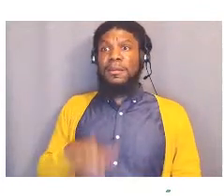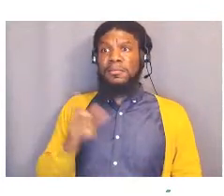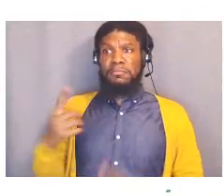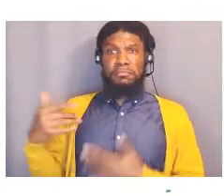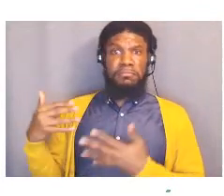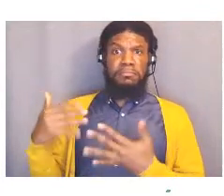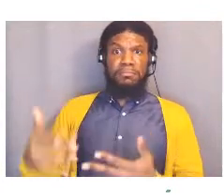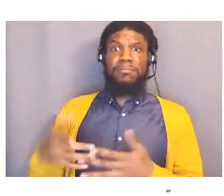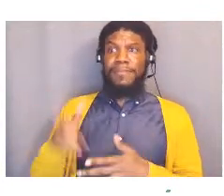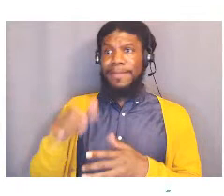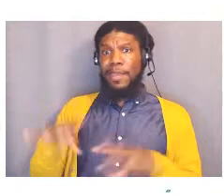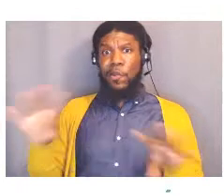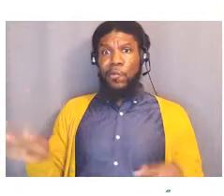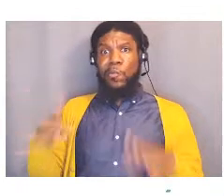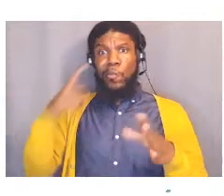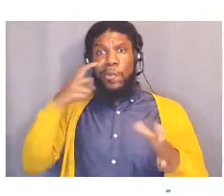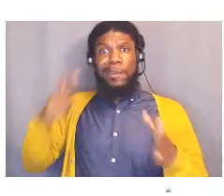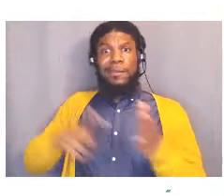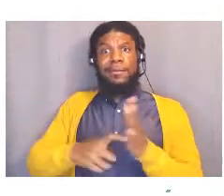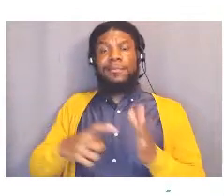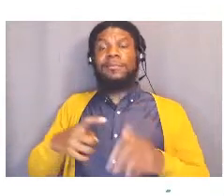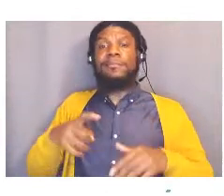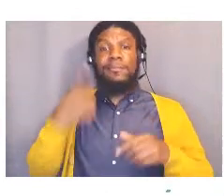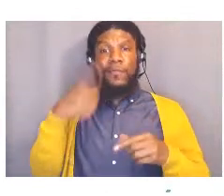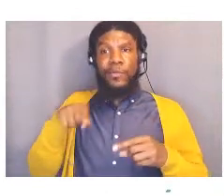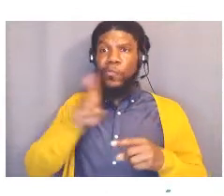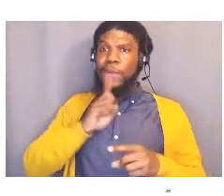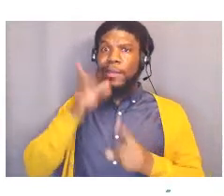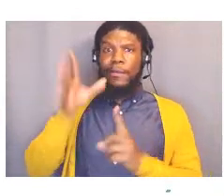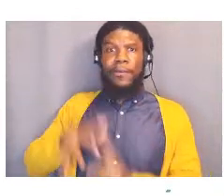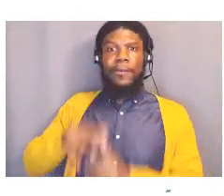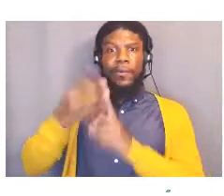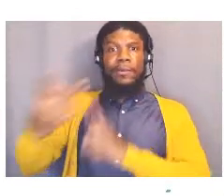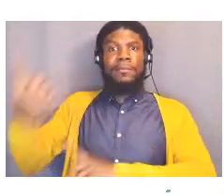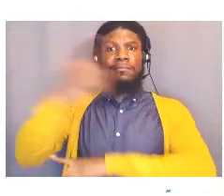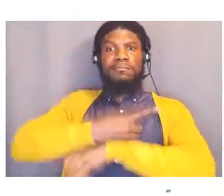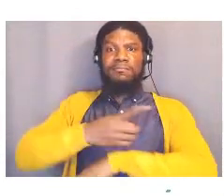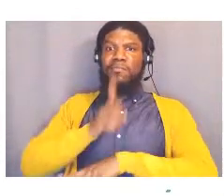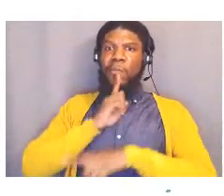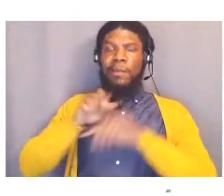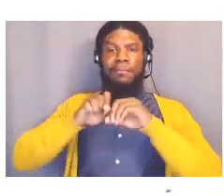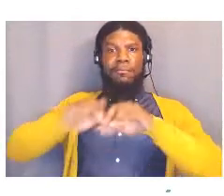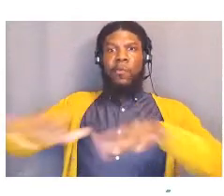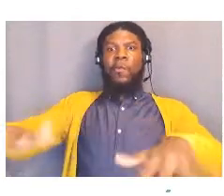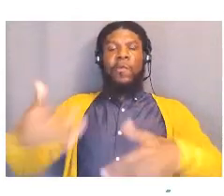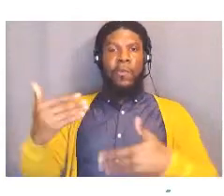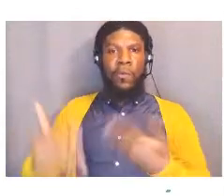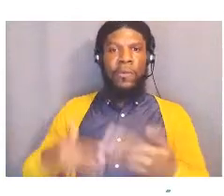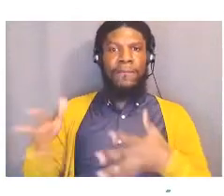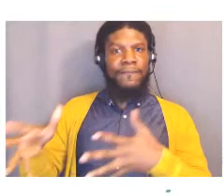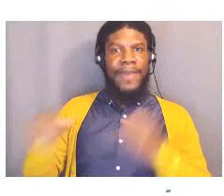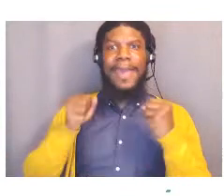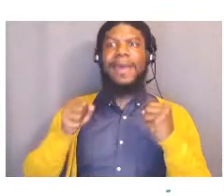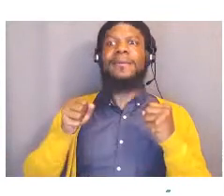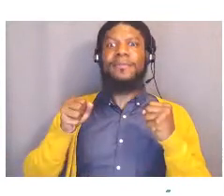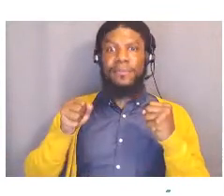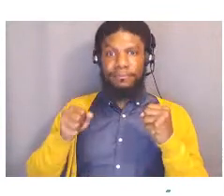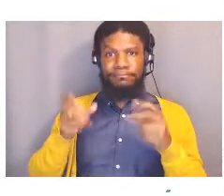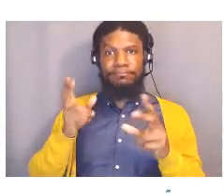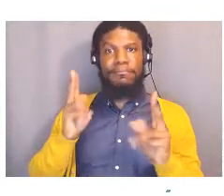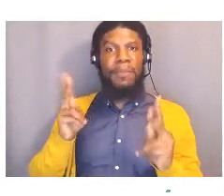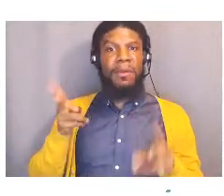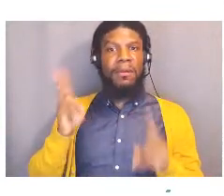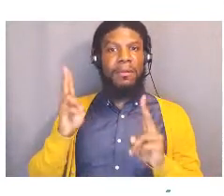awareness and recognition of this very special day has grown rapidly. And finally, we must always remember as